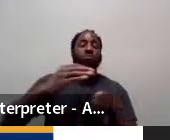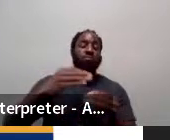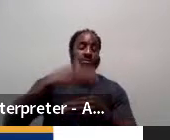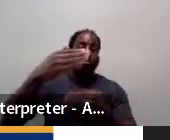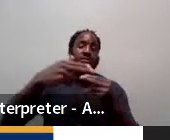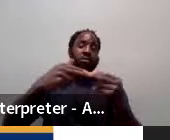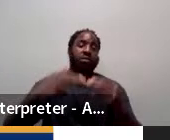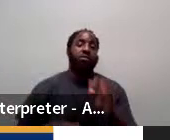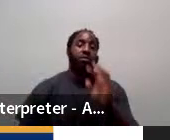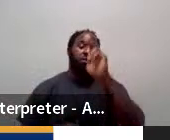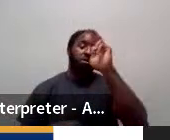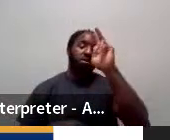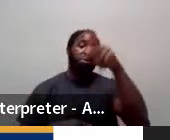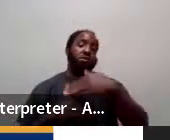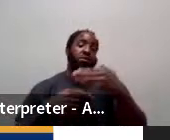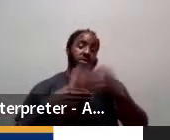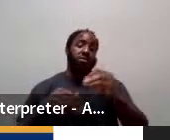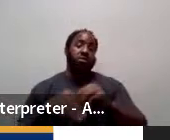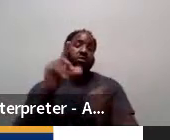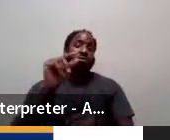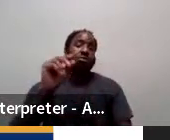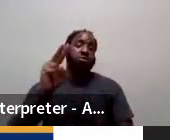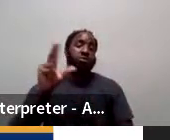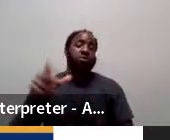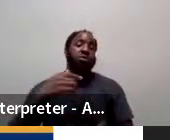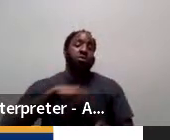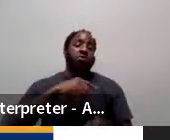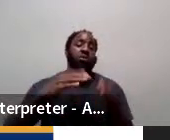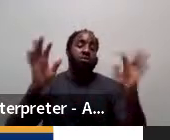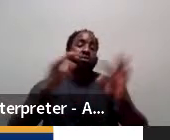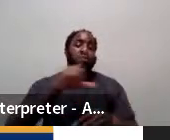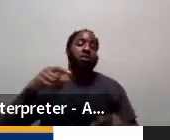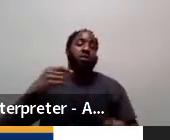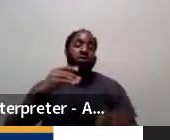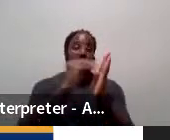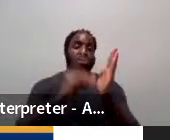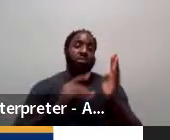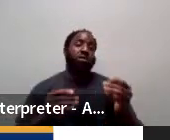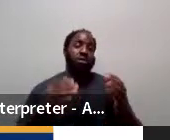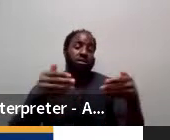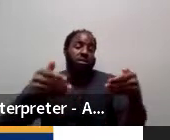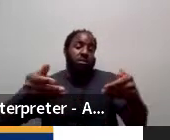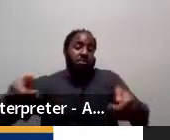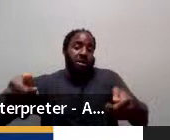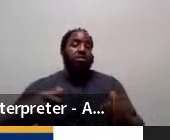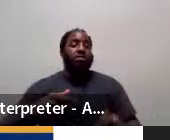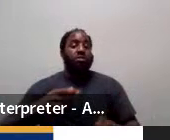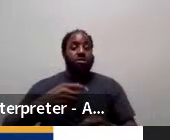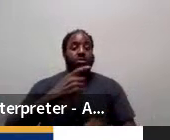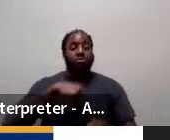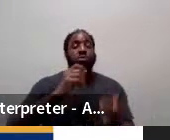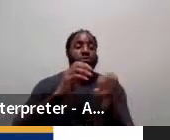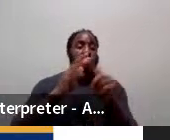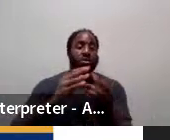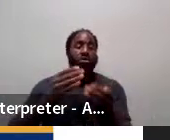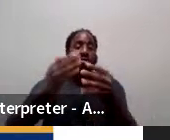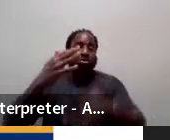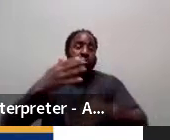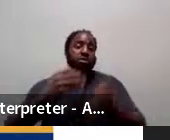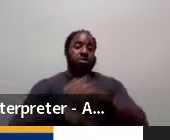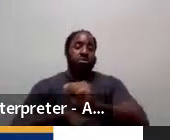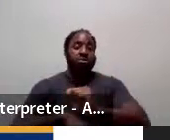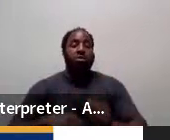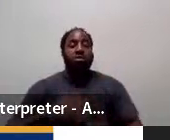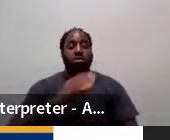So up next in 2023, we're going to complete all of our design packages. We'll commence draining work at Bronx River Parkway and the